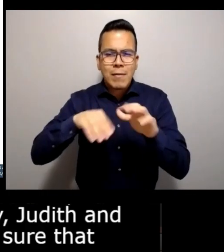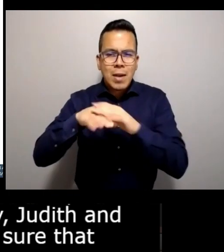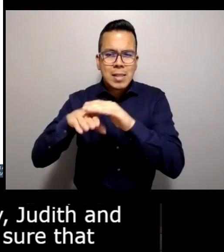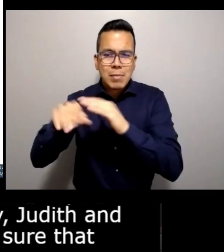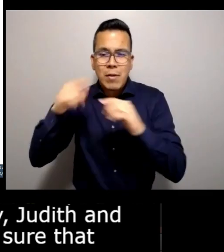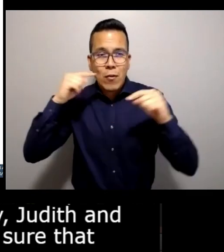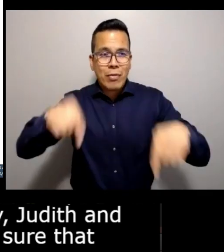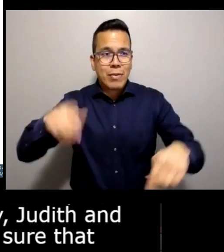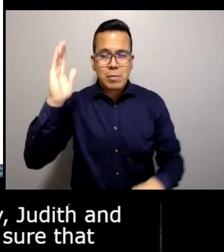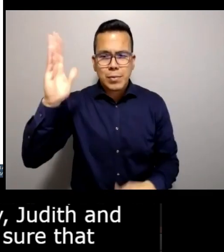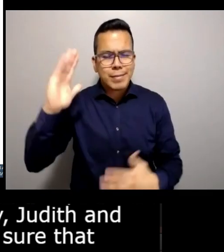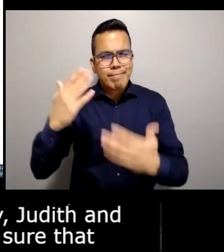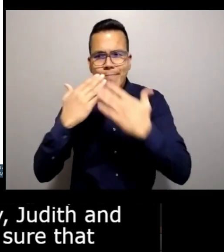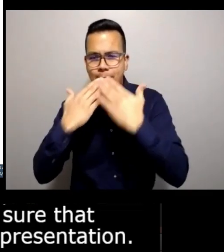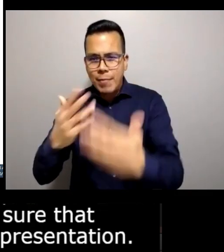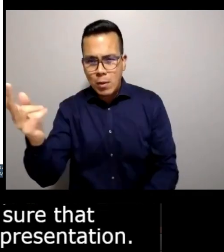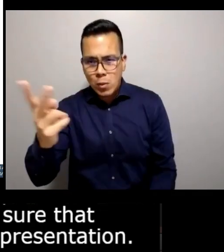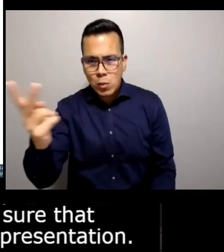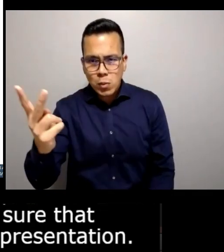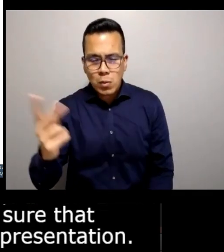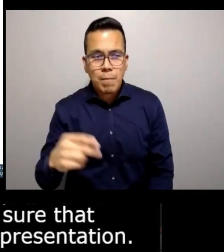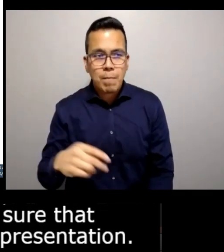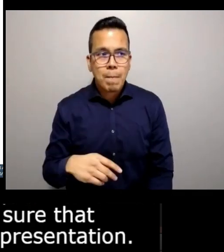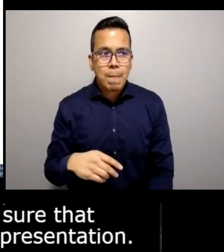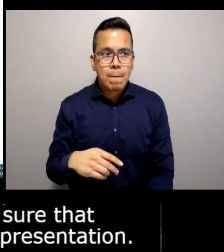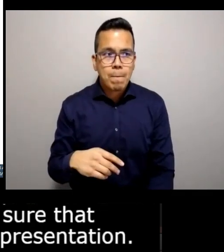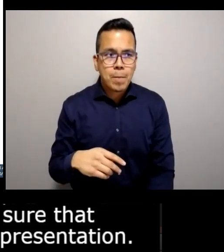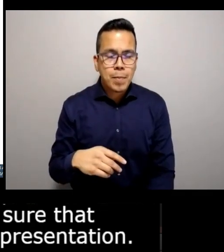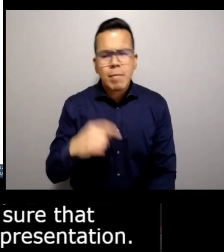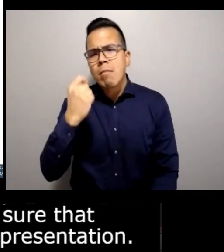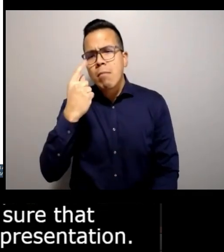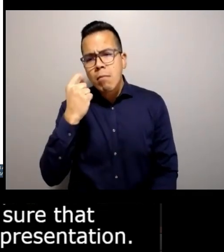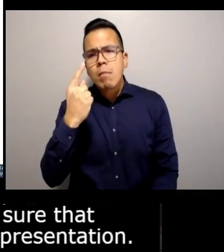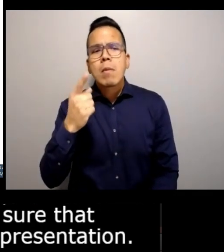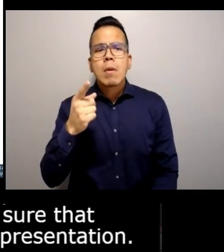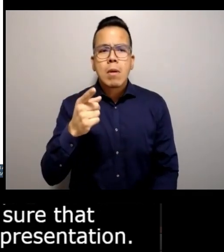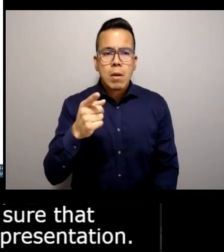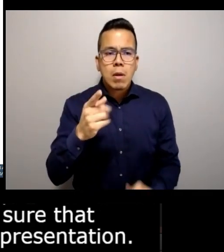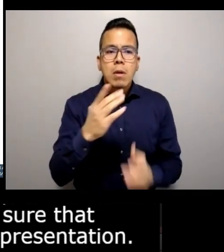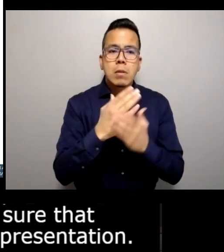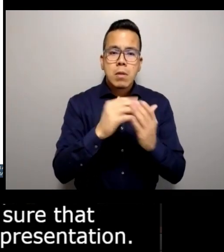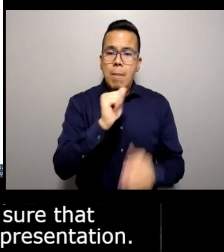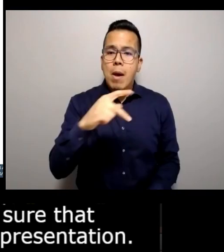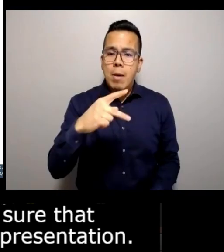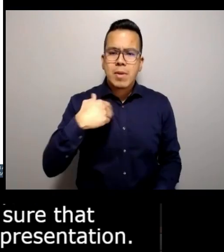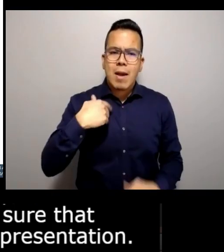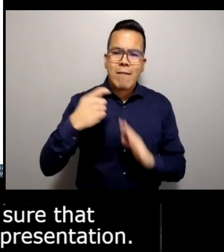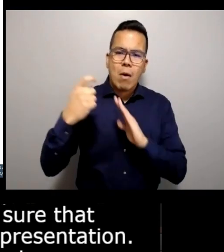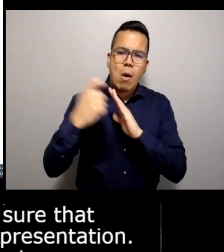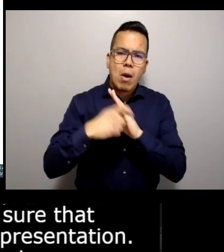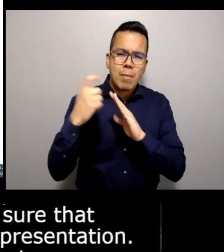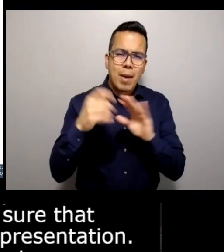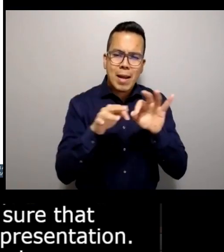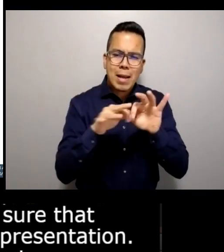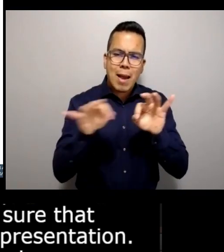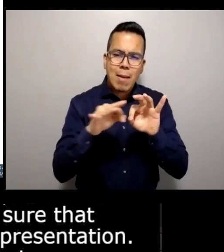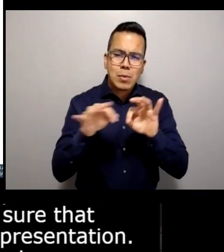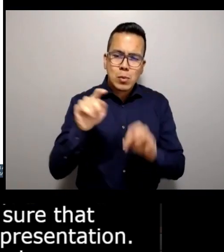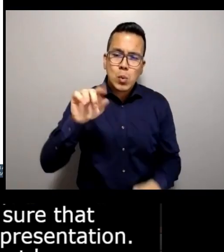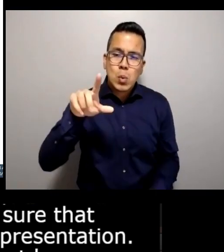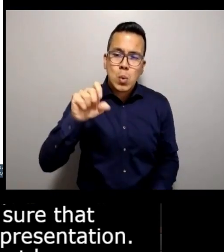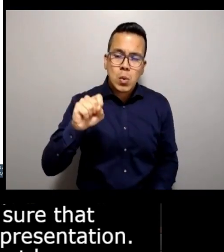There are, of course, automatic captioning tools, but beware. They result